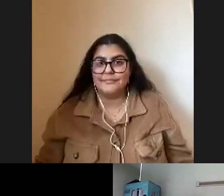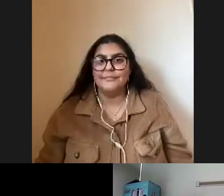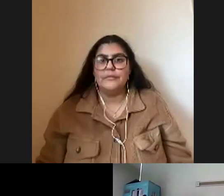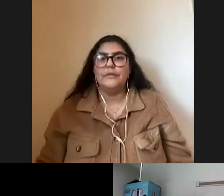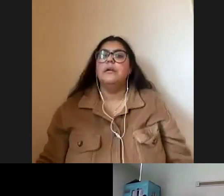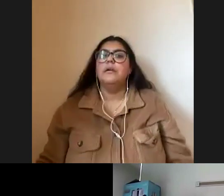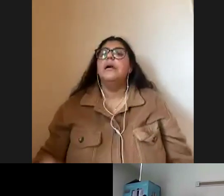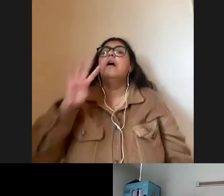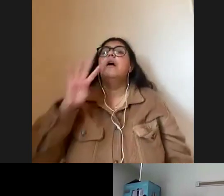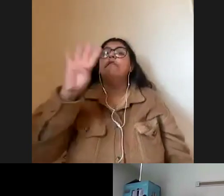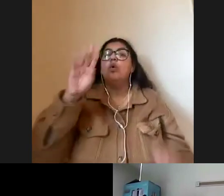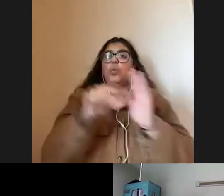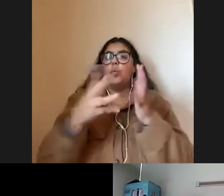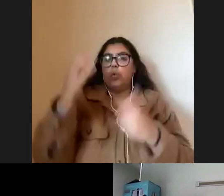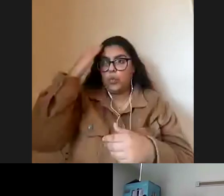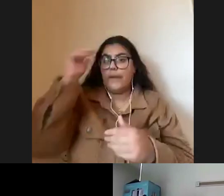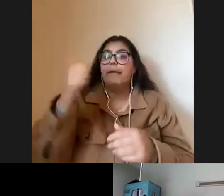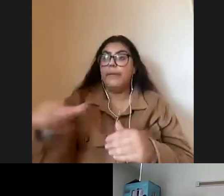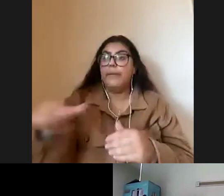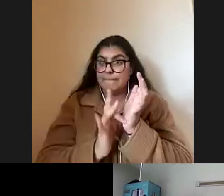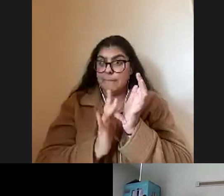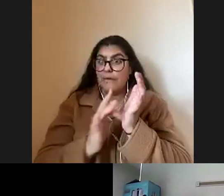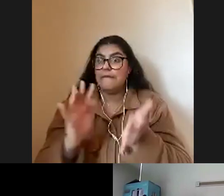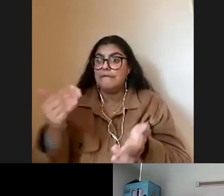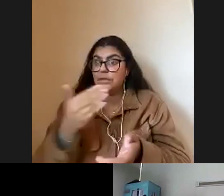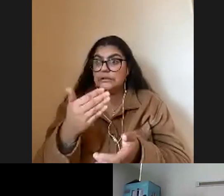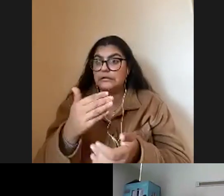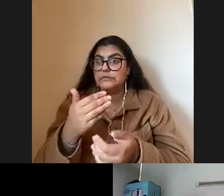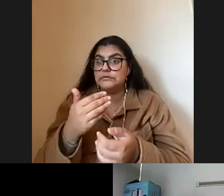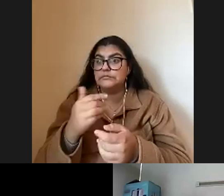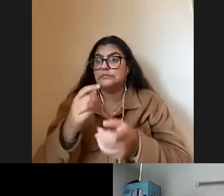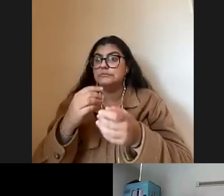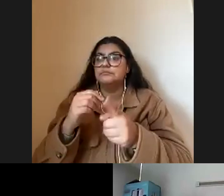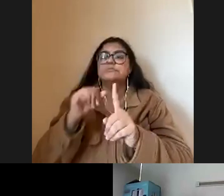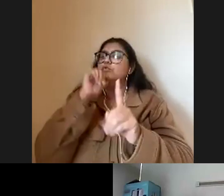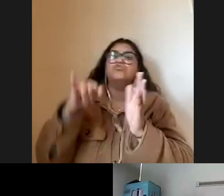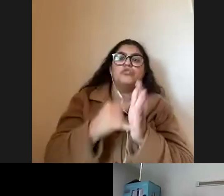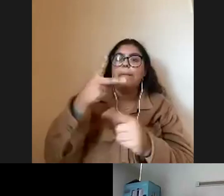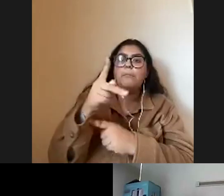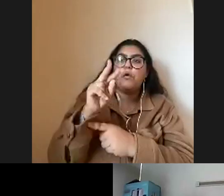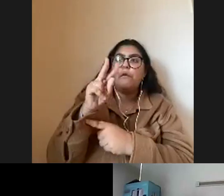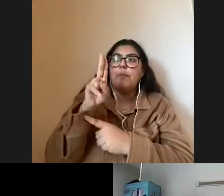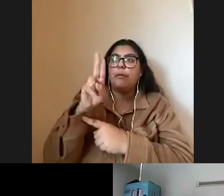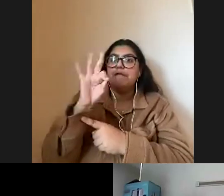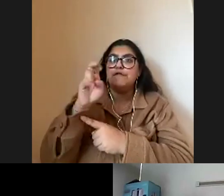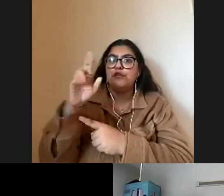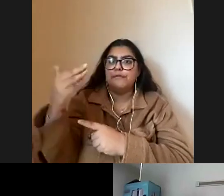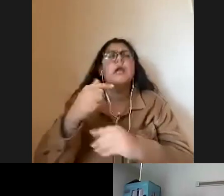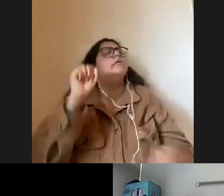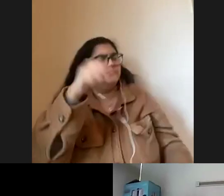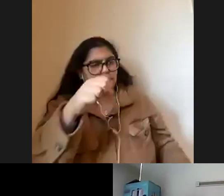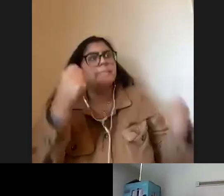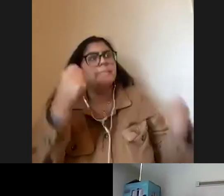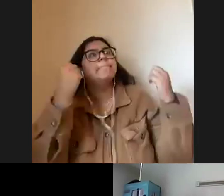know, are there any poisonous fish besides pufferfish? Yes, there are a lot of poisonous fish. I would say many,